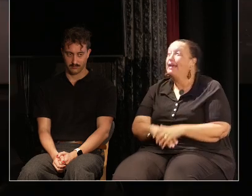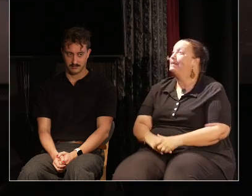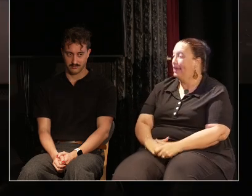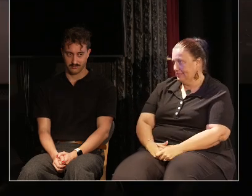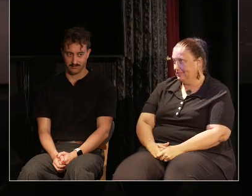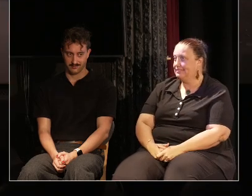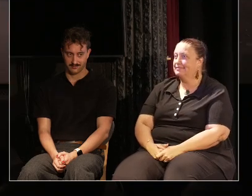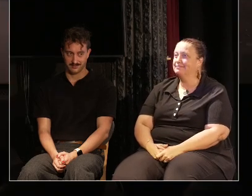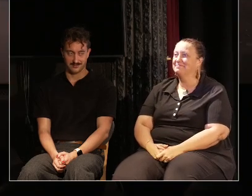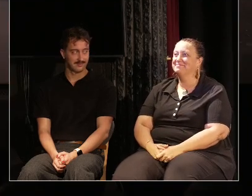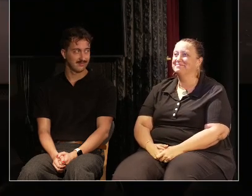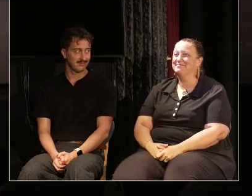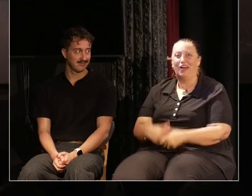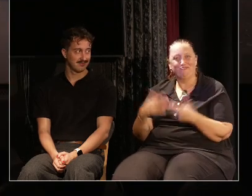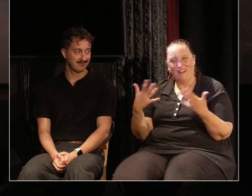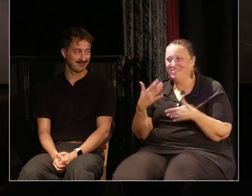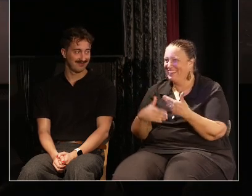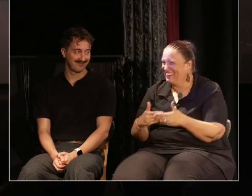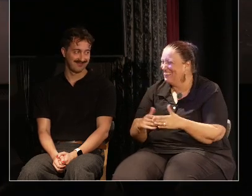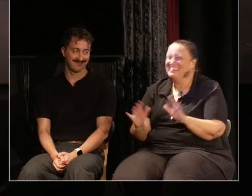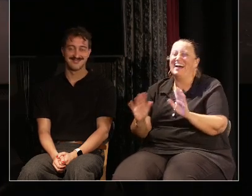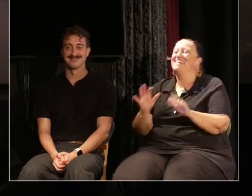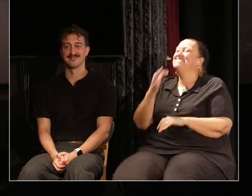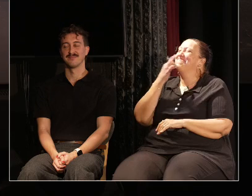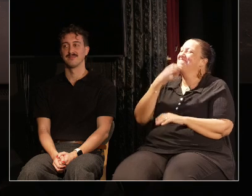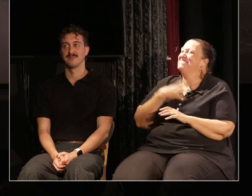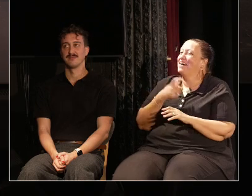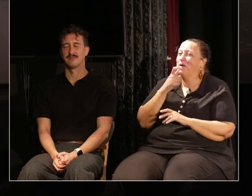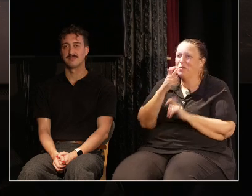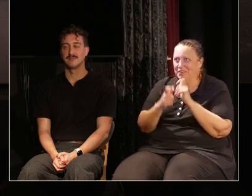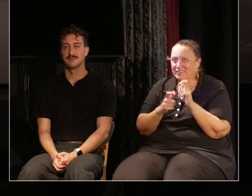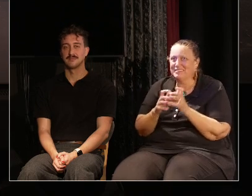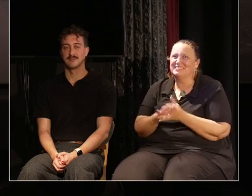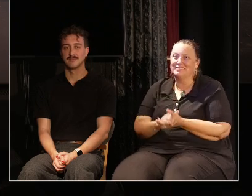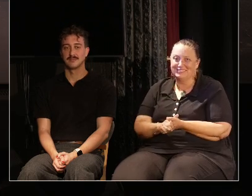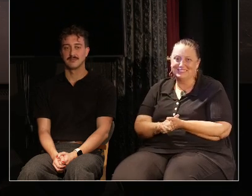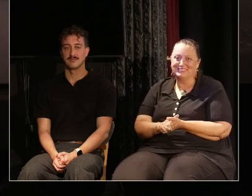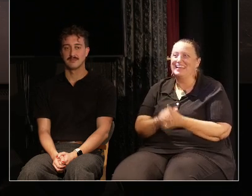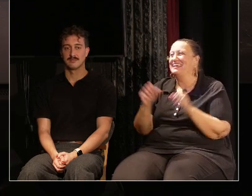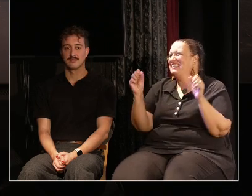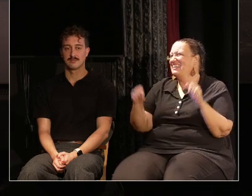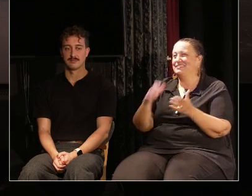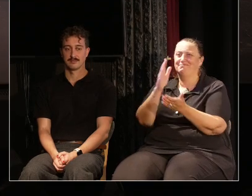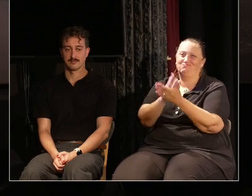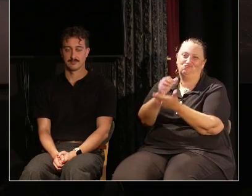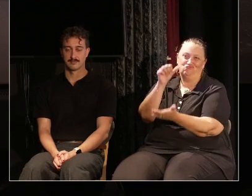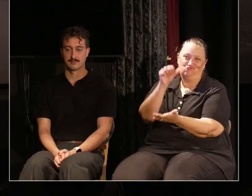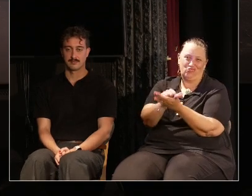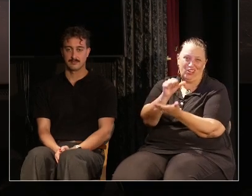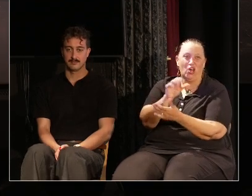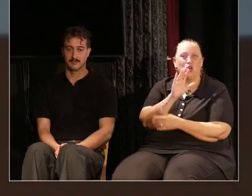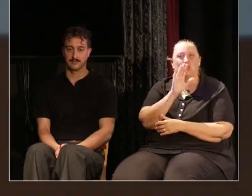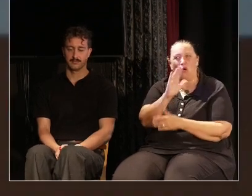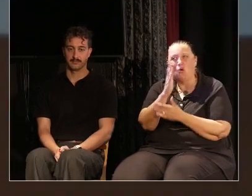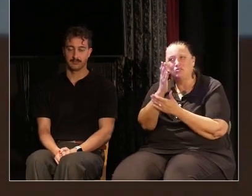yes. All right, moving on. In a few more words, yeah, you're absolutely right. And I think your story actually